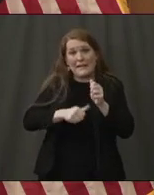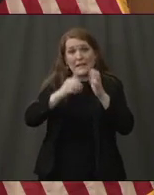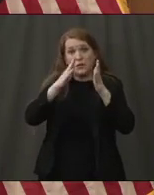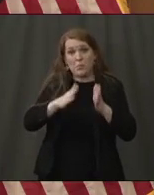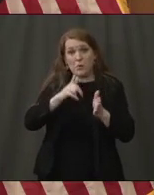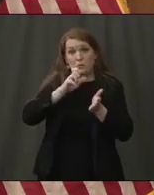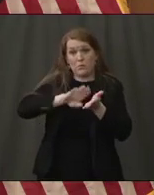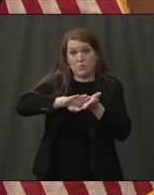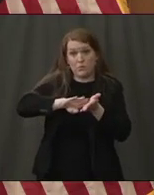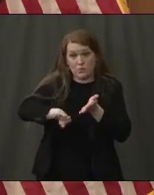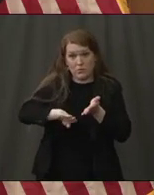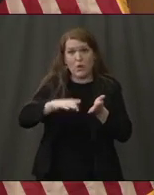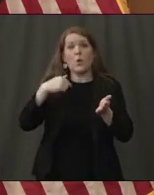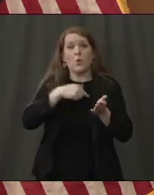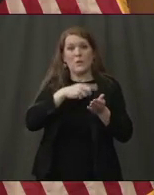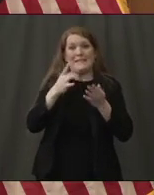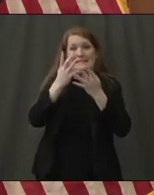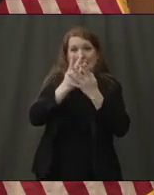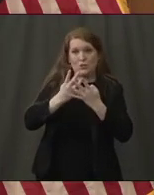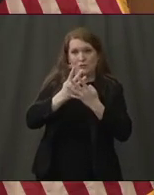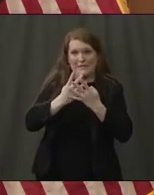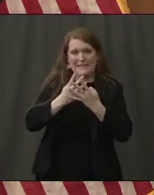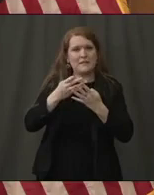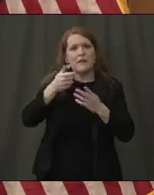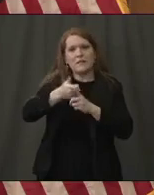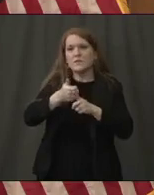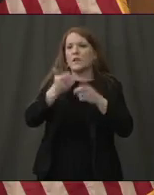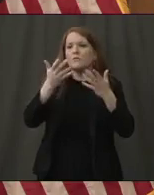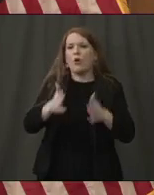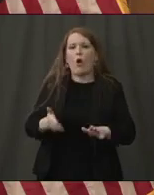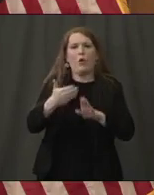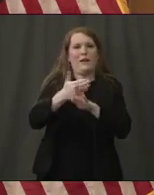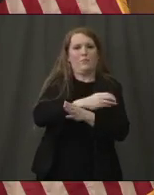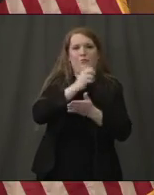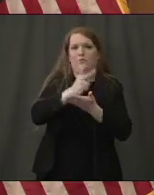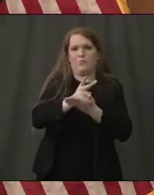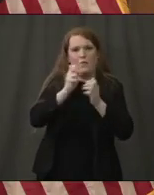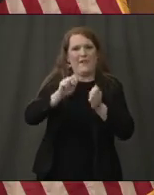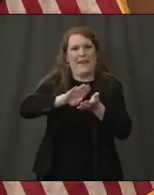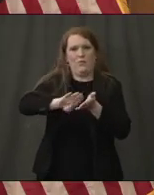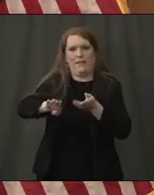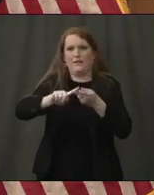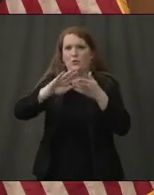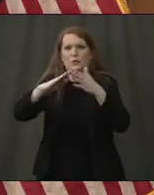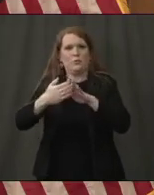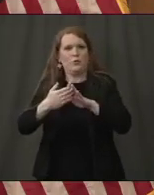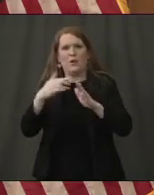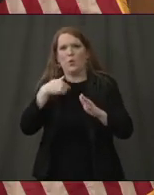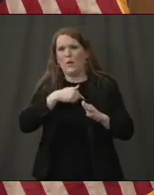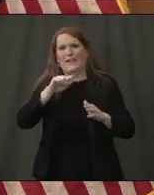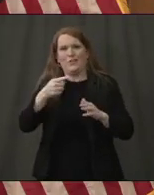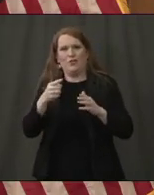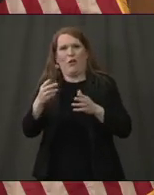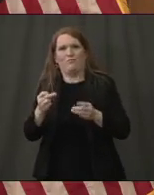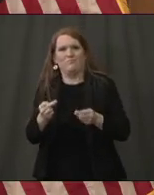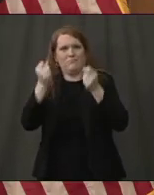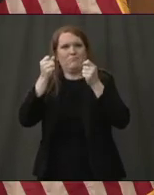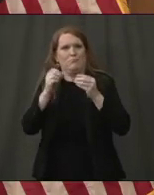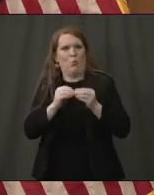are screened and are already pre-approved to be released to the community. So exactly how many, I don't know that